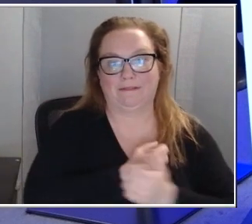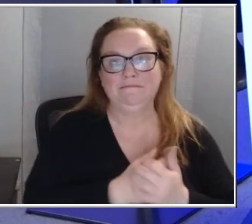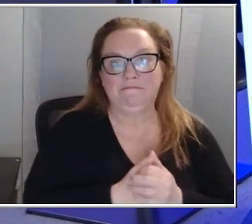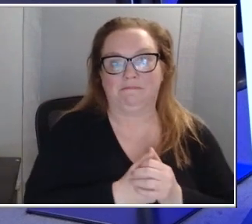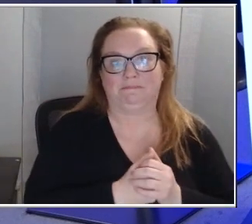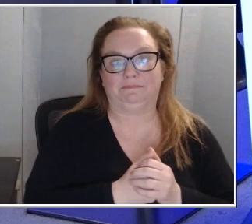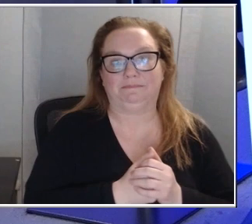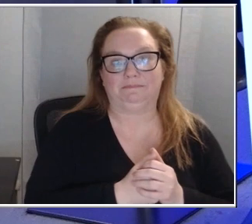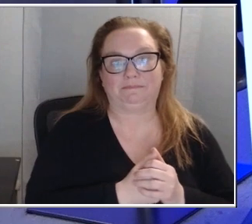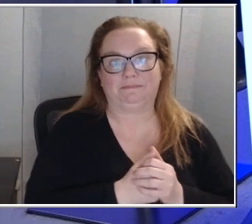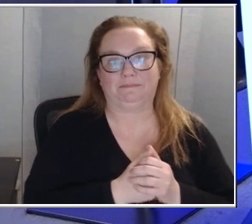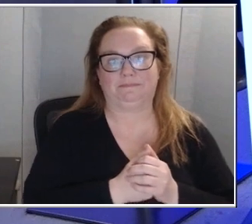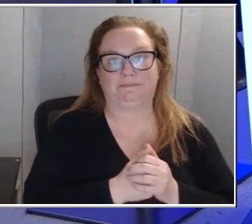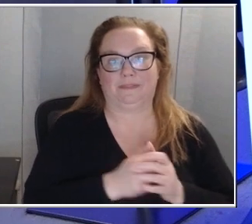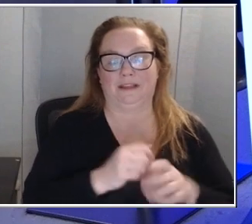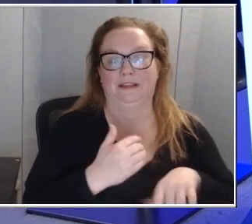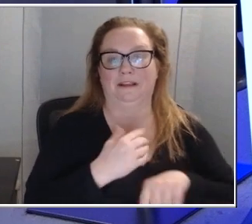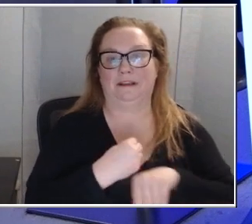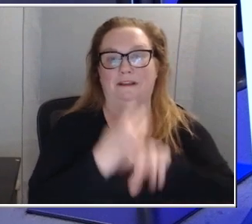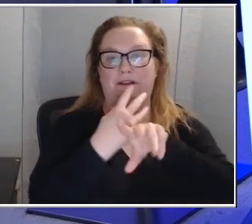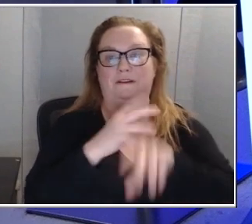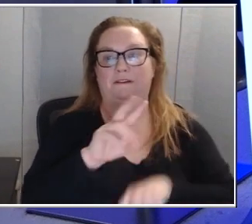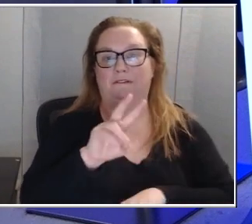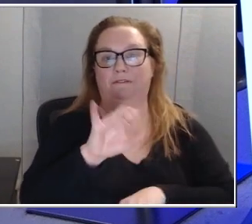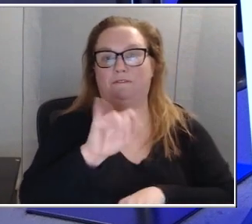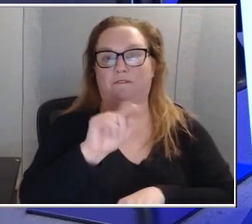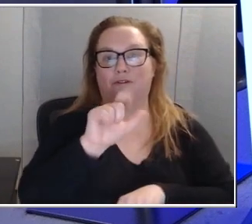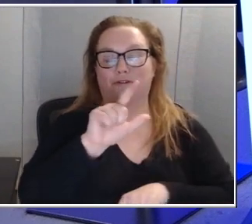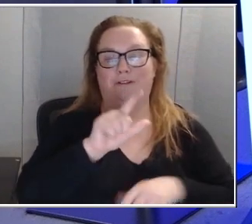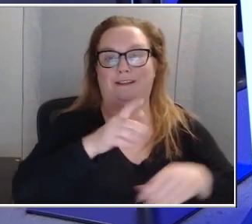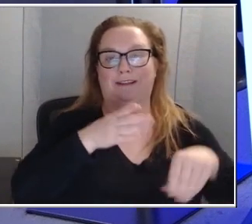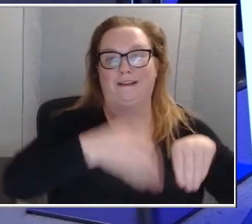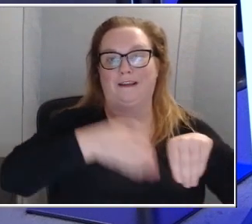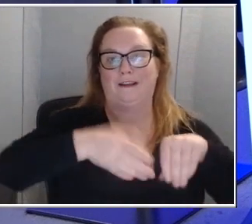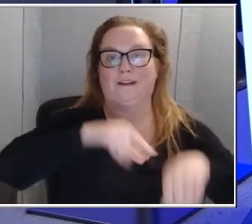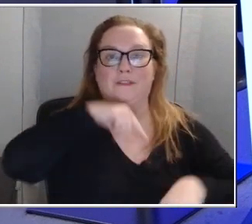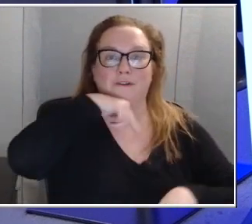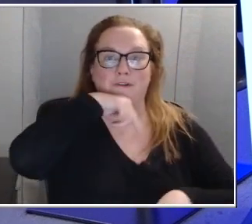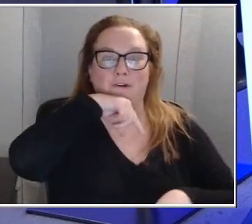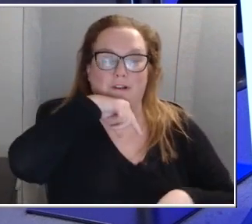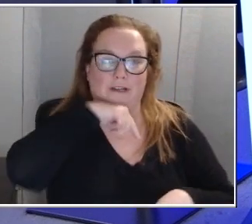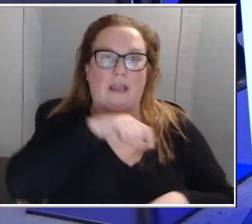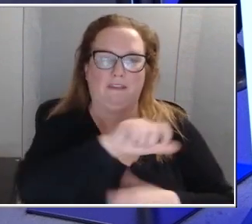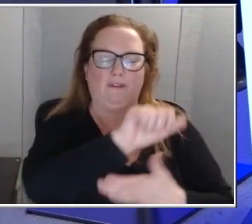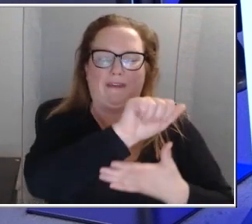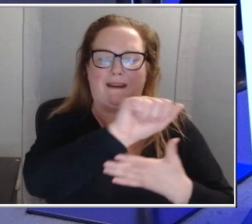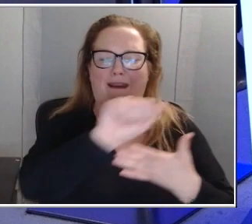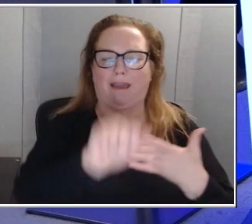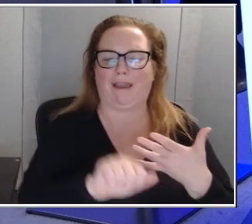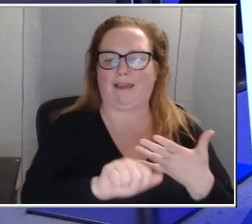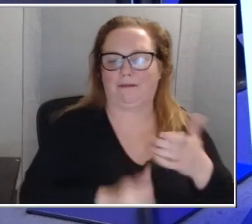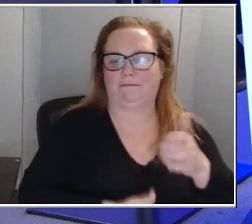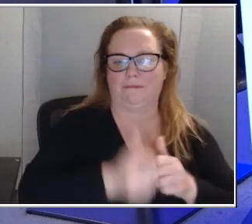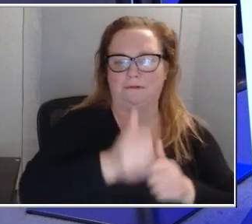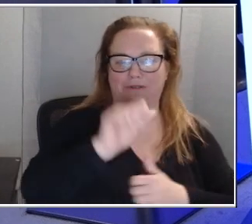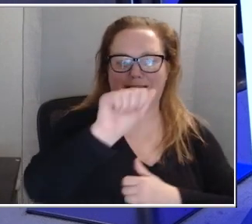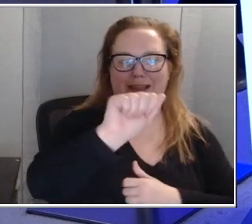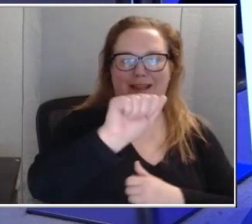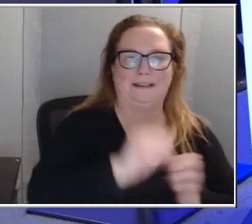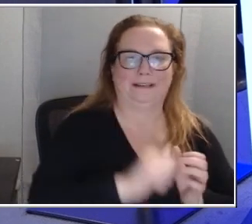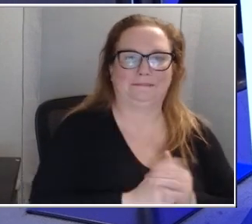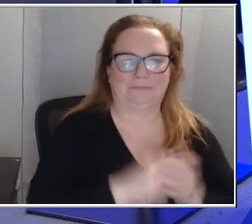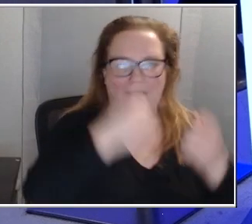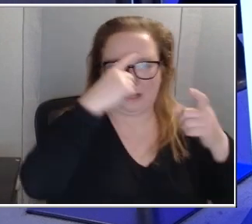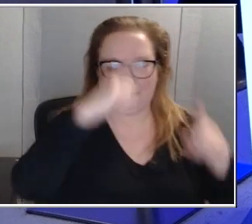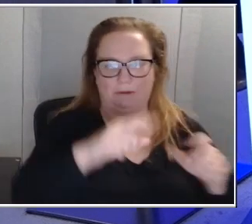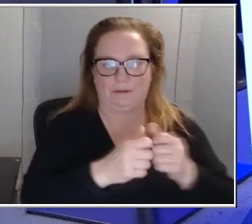Virtually carve the turkey with those they love. That's a good one. Actually, I think you get an A grade on most of that stuff right there, Norman. I'm just going to say it to you. So, Dr. Norman,